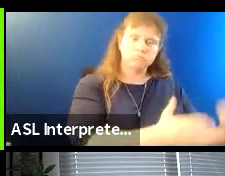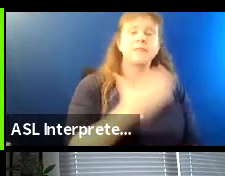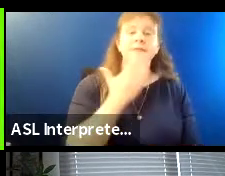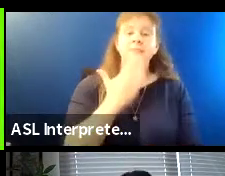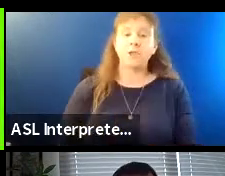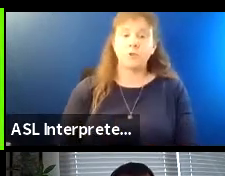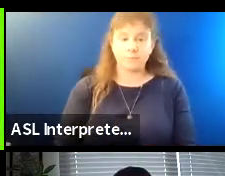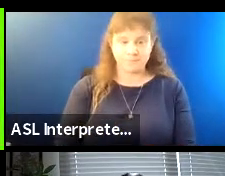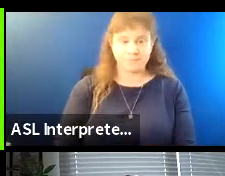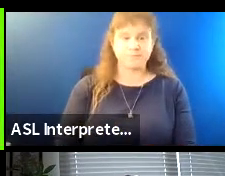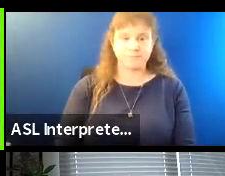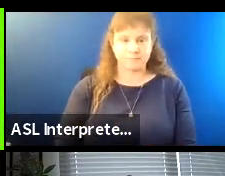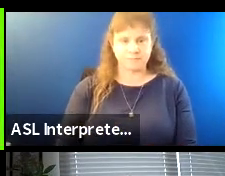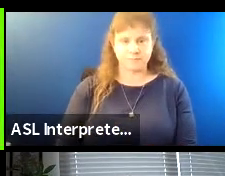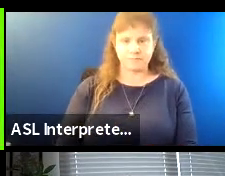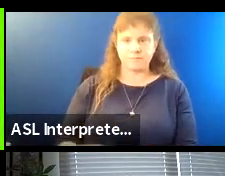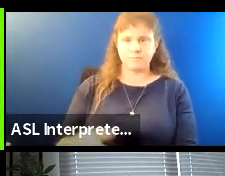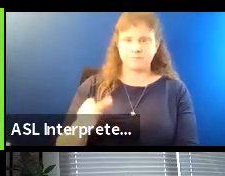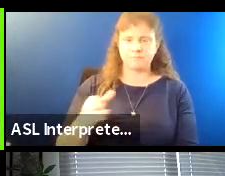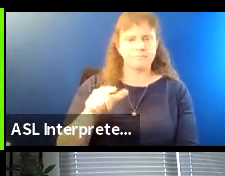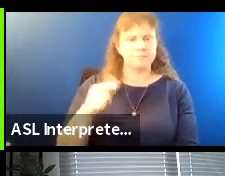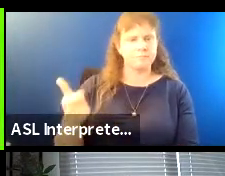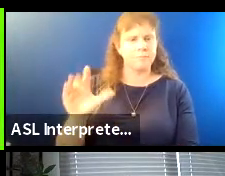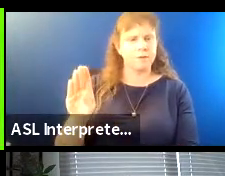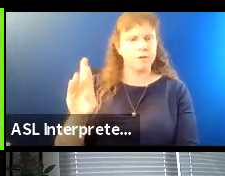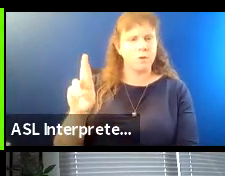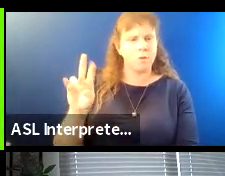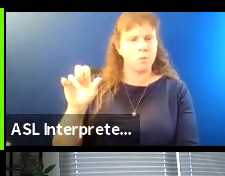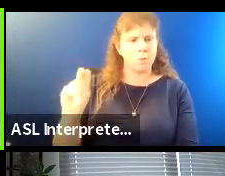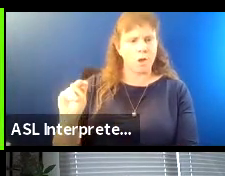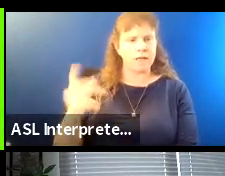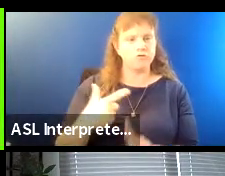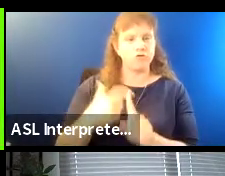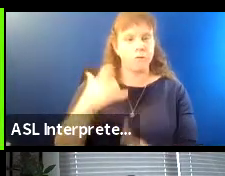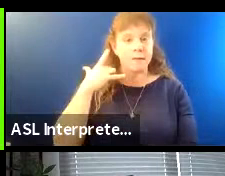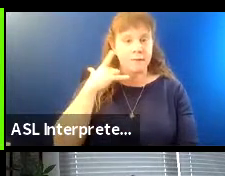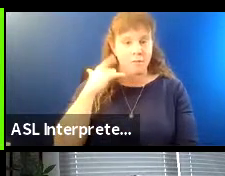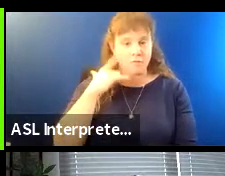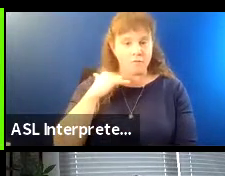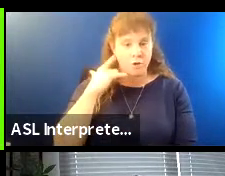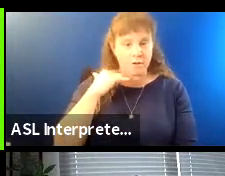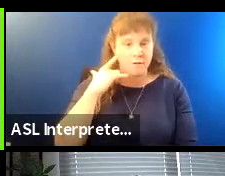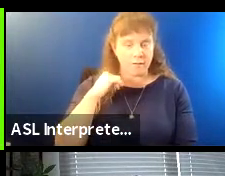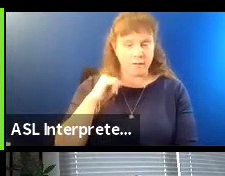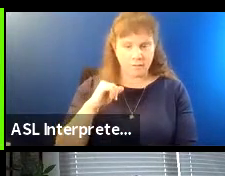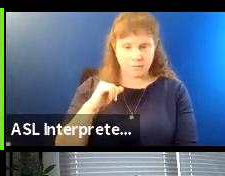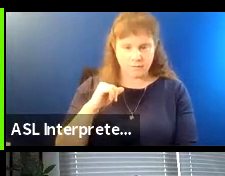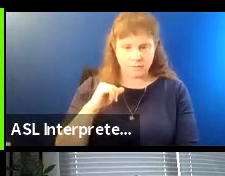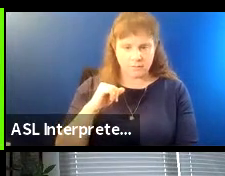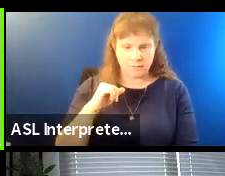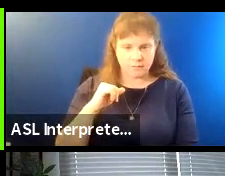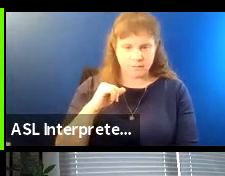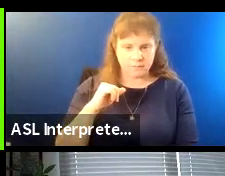Thank you, Eric. Brian Lamora from the California Endowment. Brian?